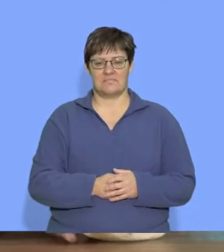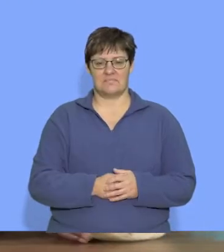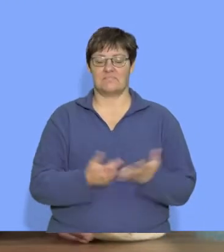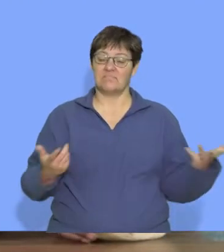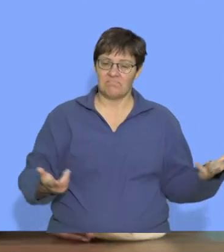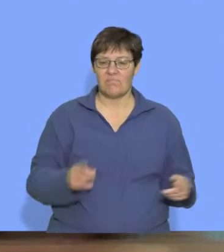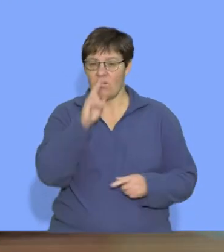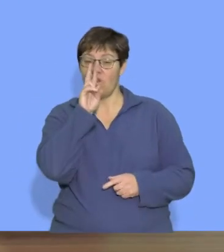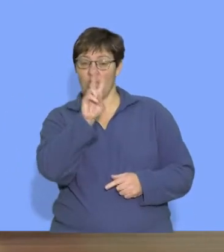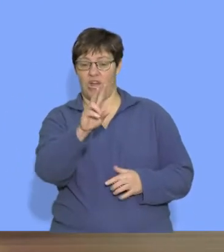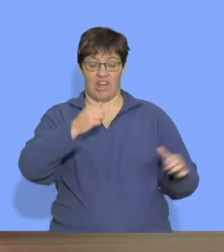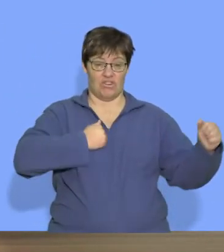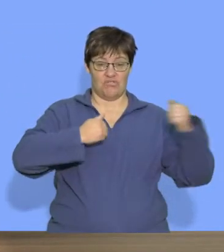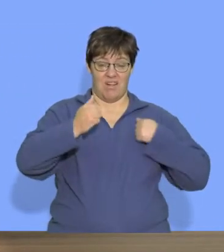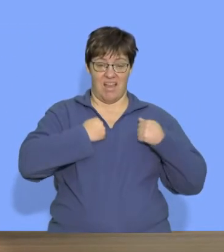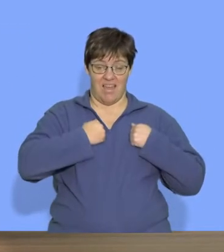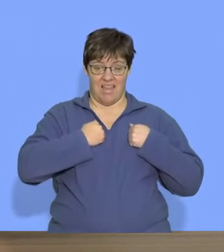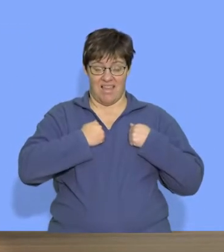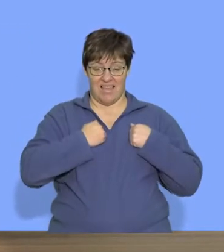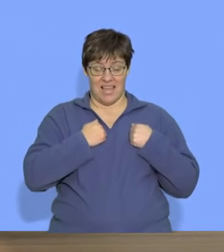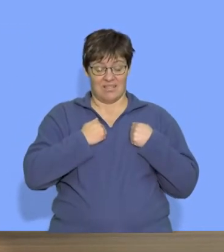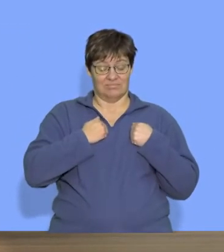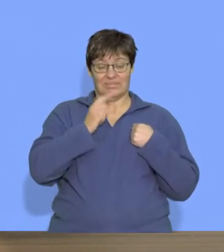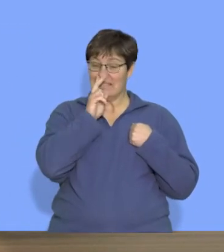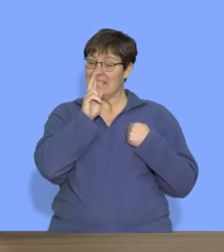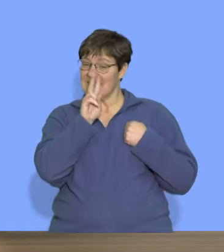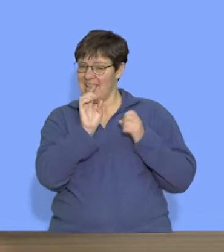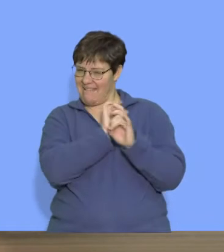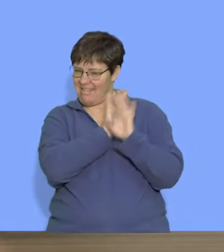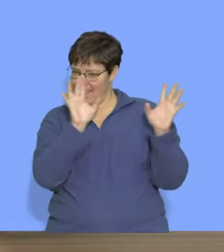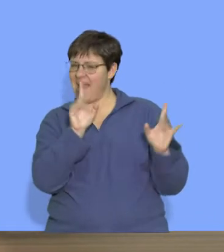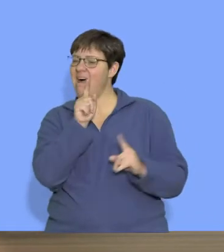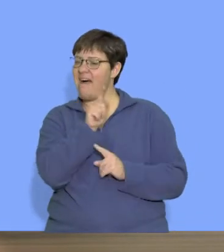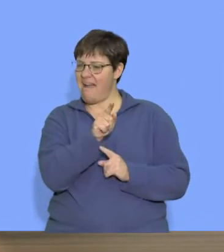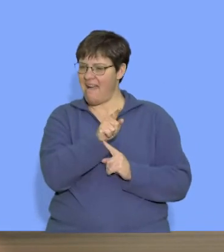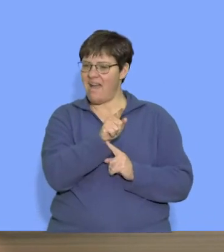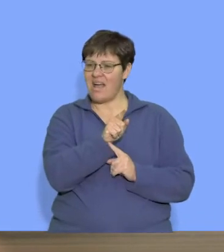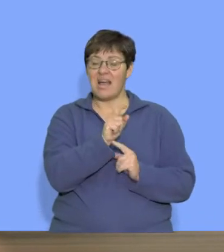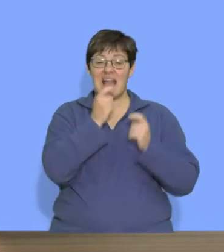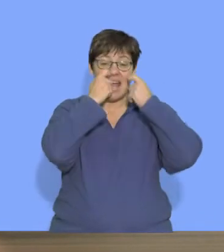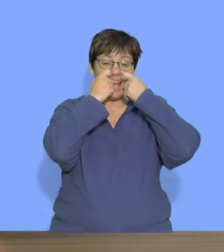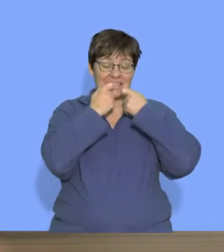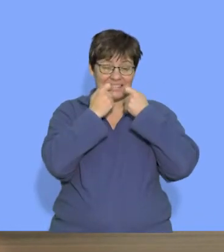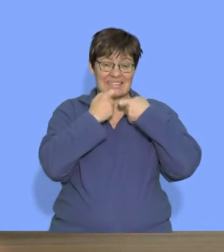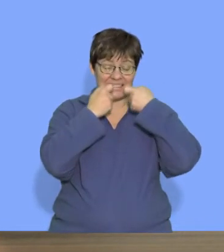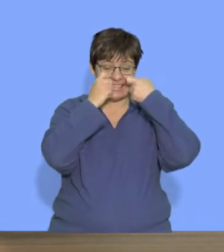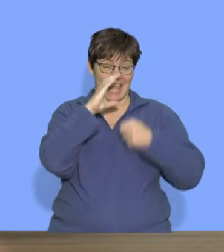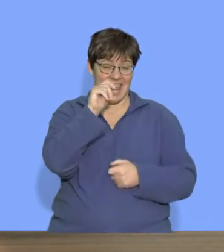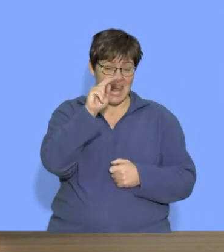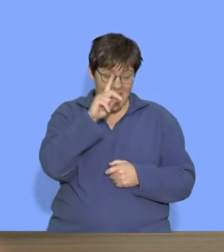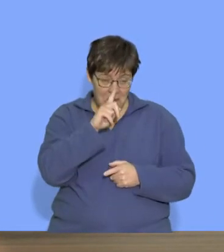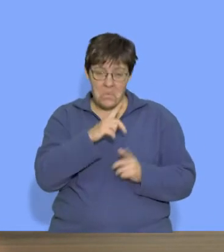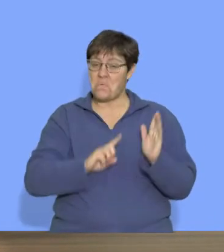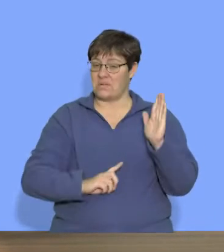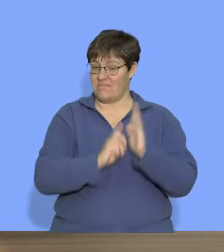When we look at a gorilla skull, you can clearly see distinctly developed canines. And think about its mode